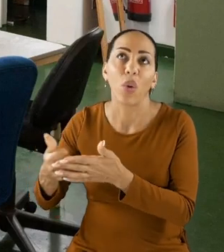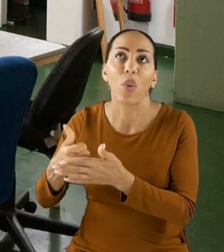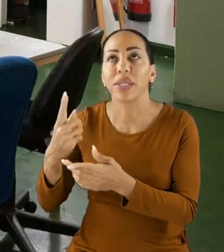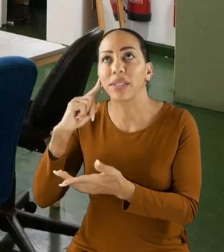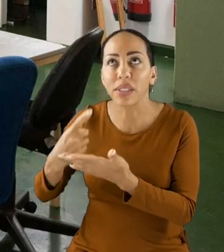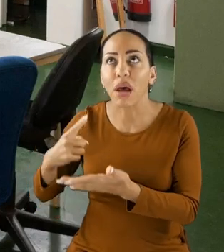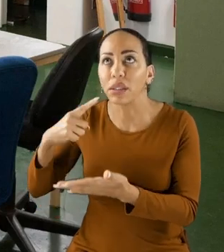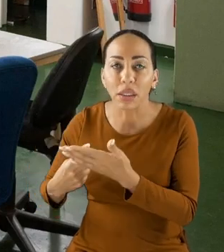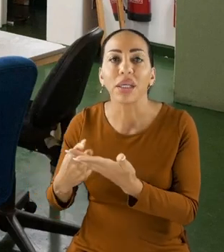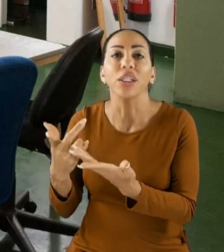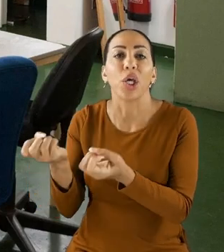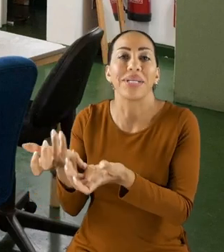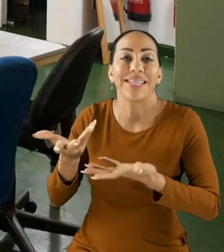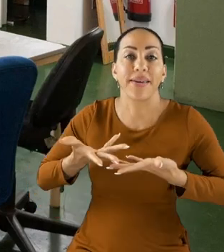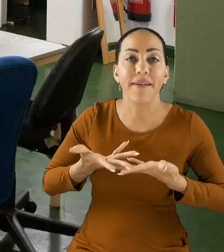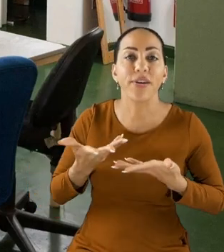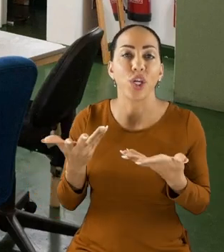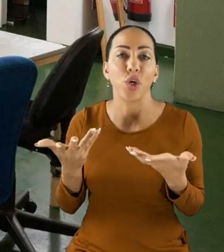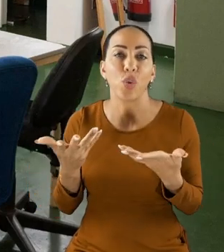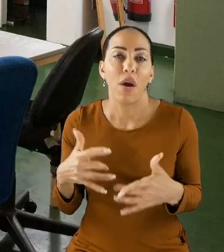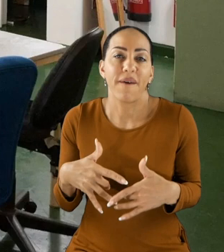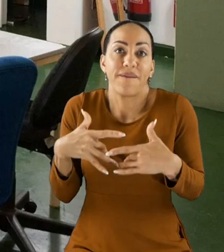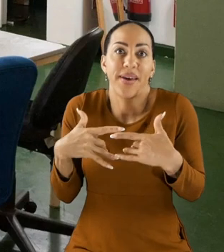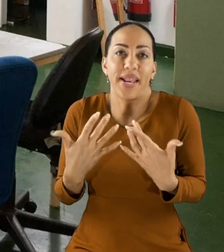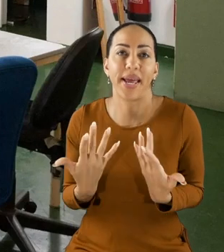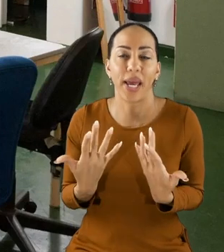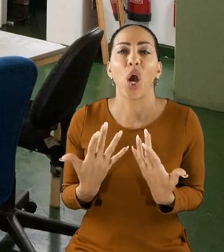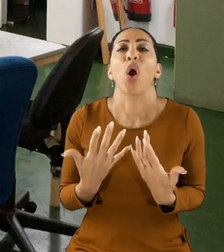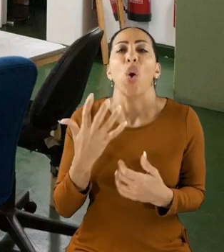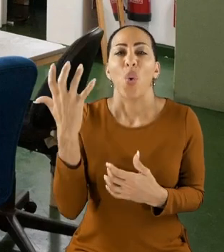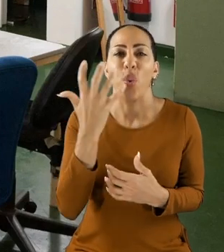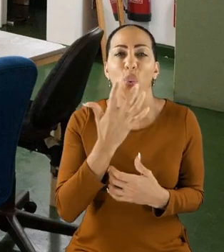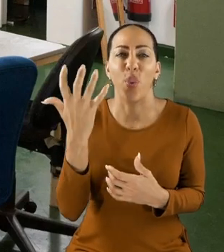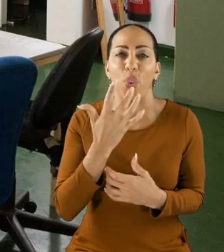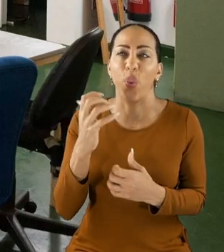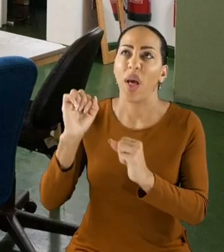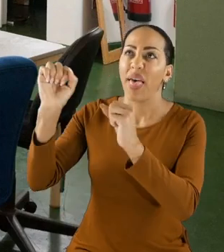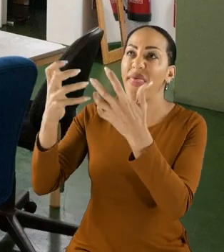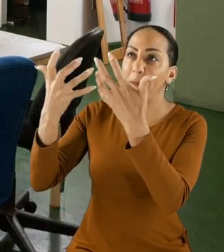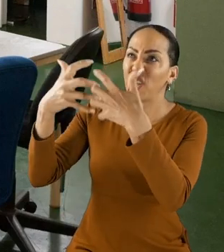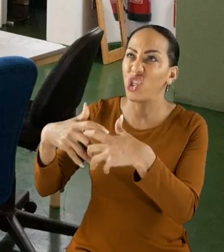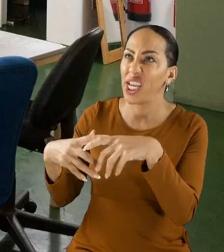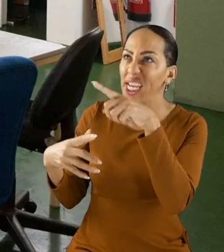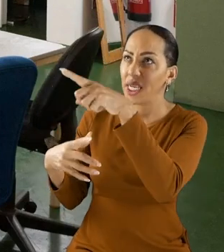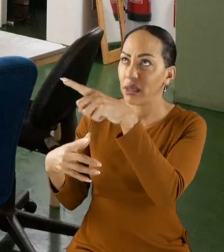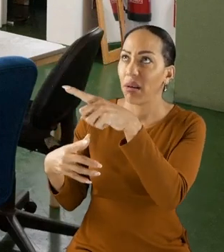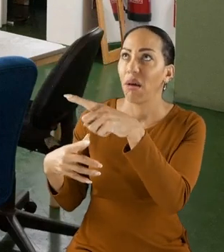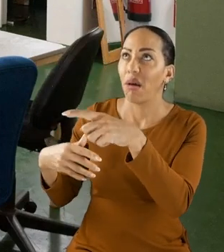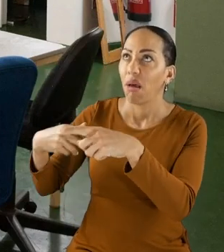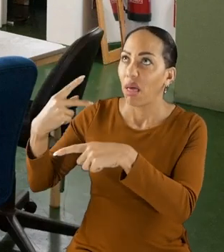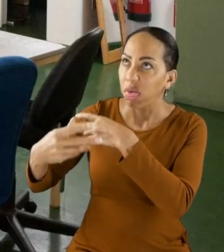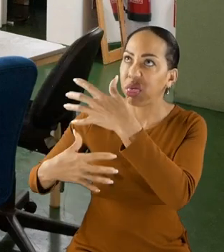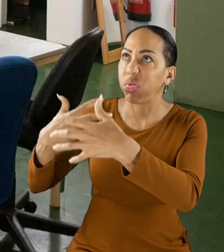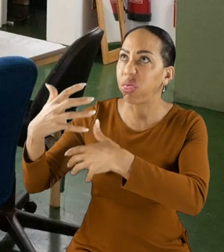It's really designed to give you a sense of, like, the scale of the machine versus the scale of one